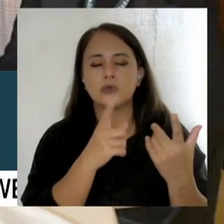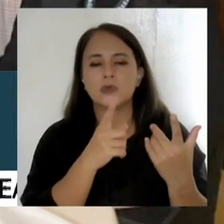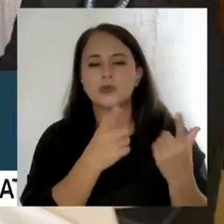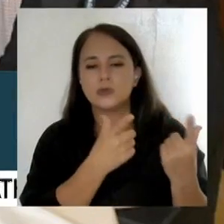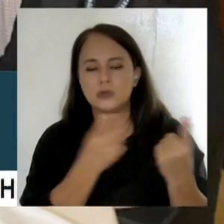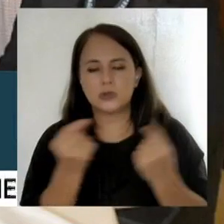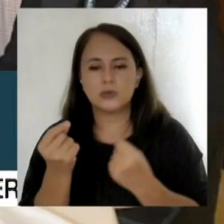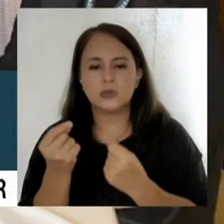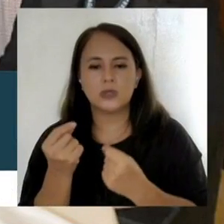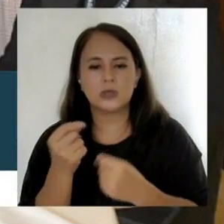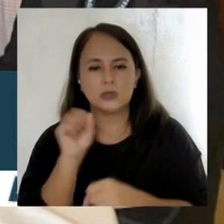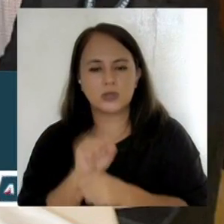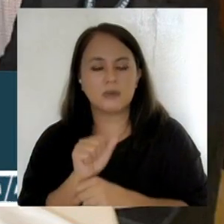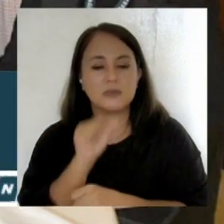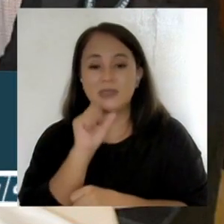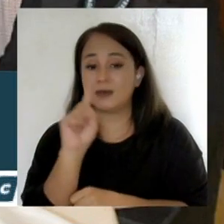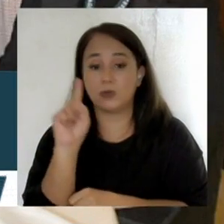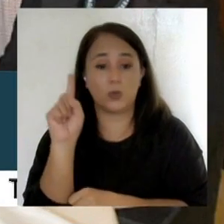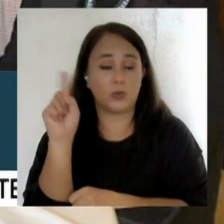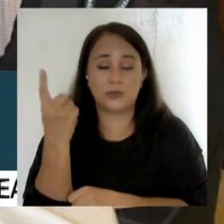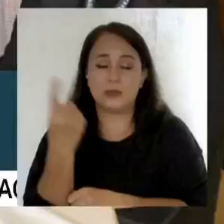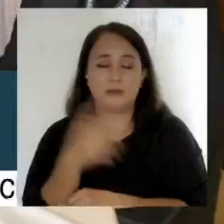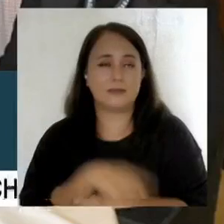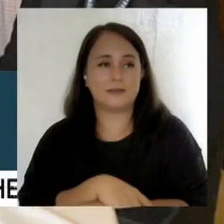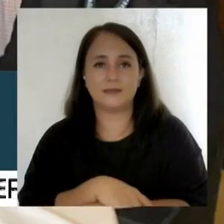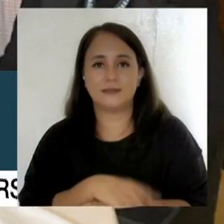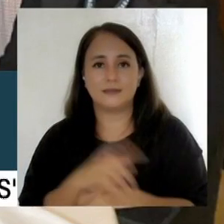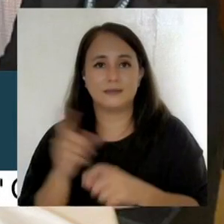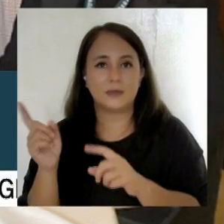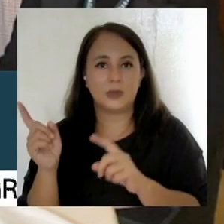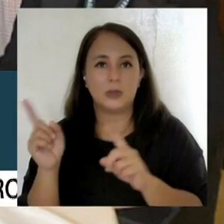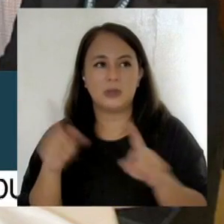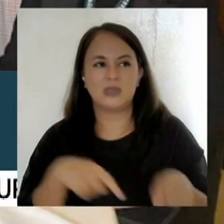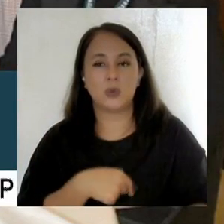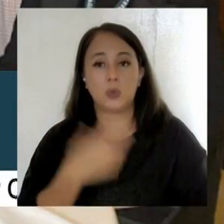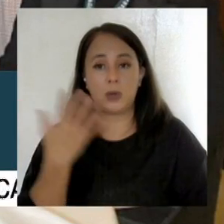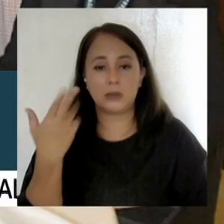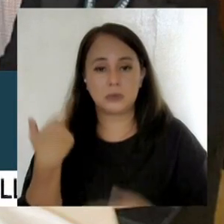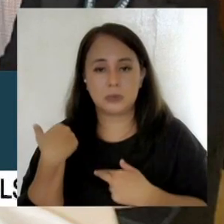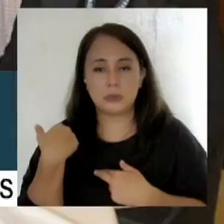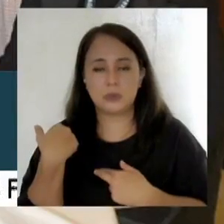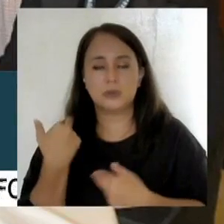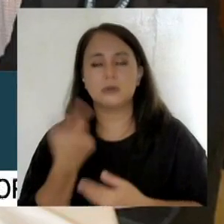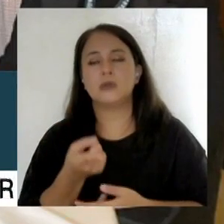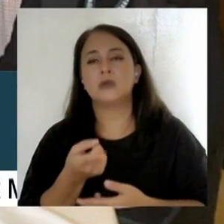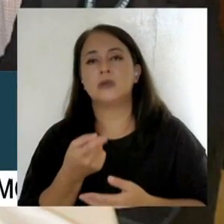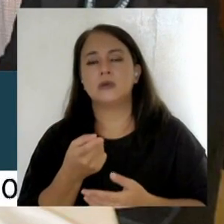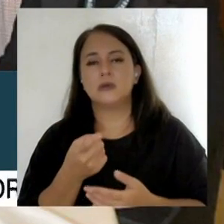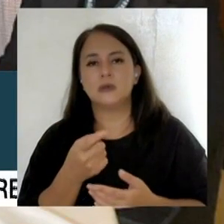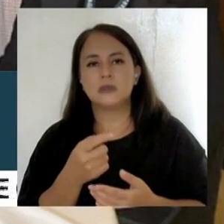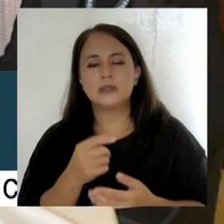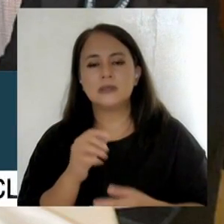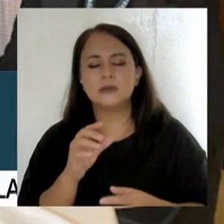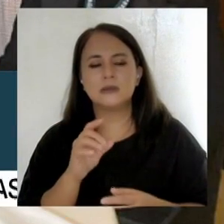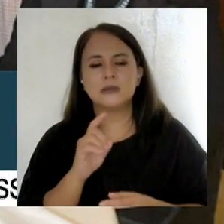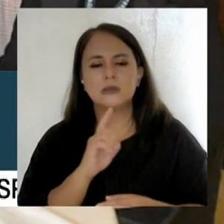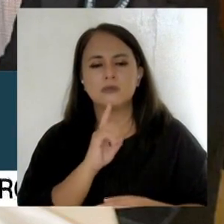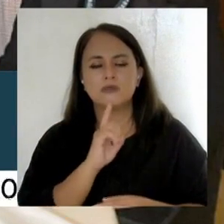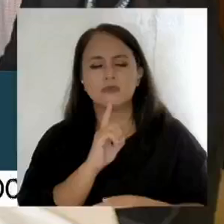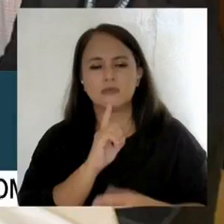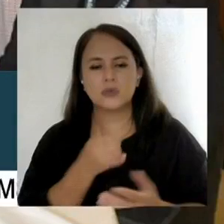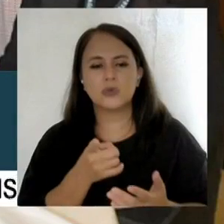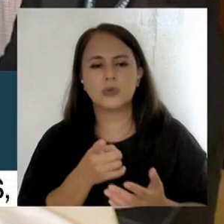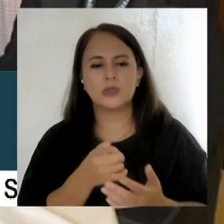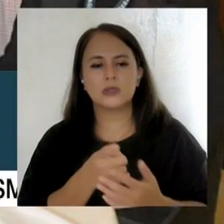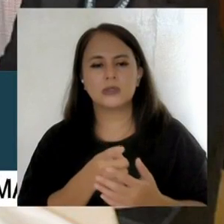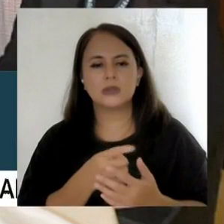di lang nandun at dahil itinalaga sila sa pwesto at yung parang